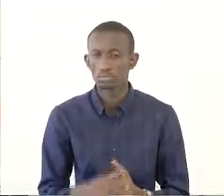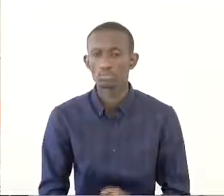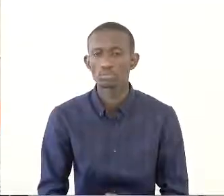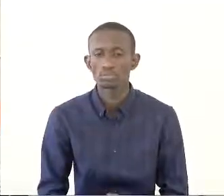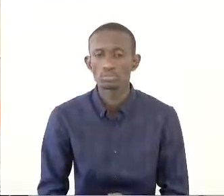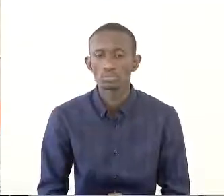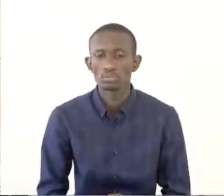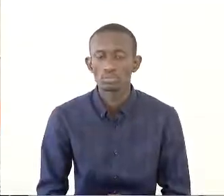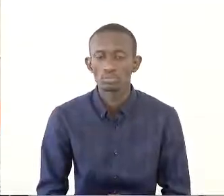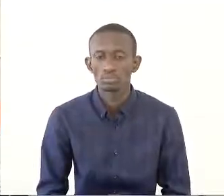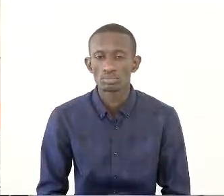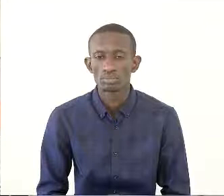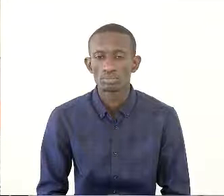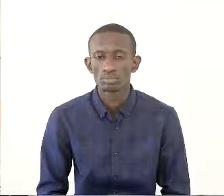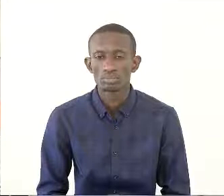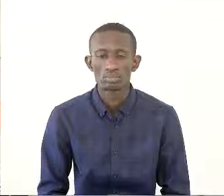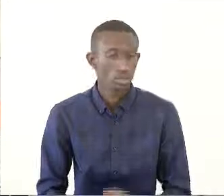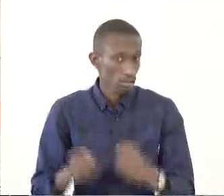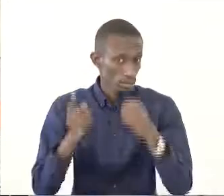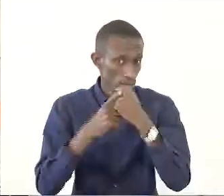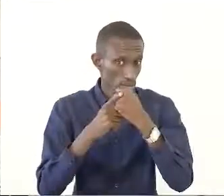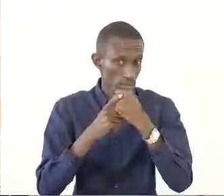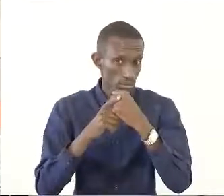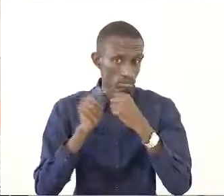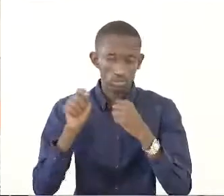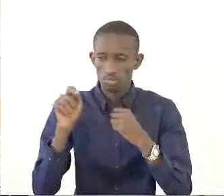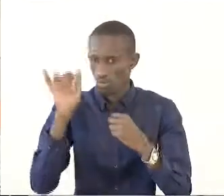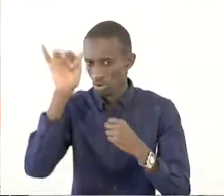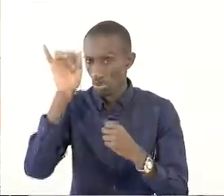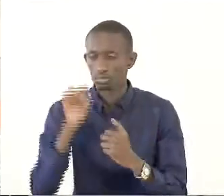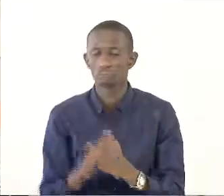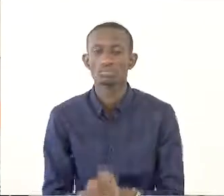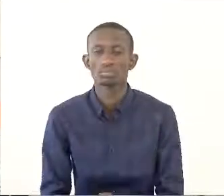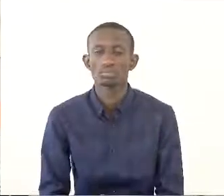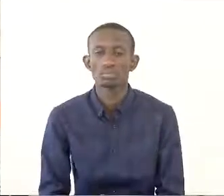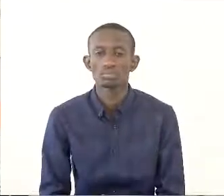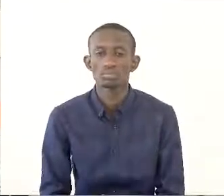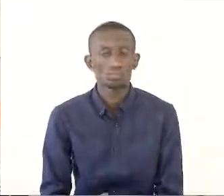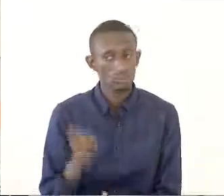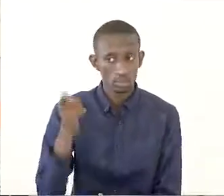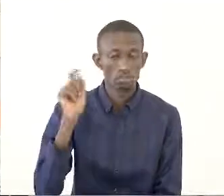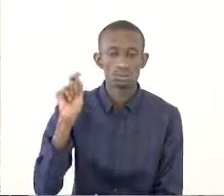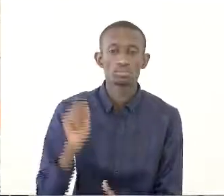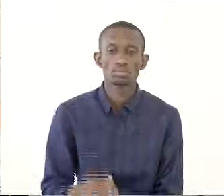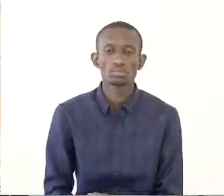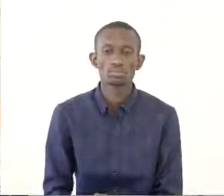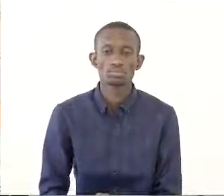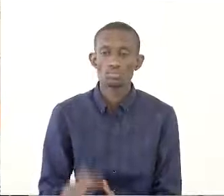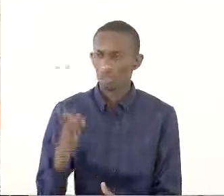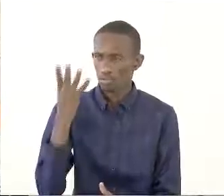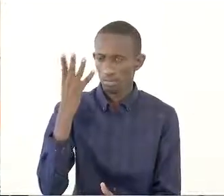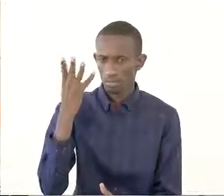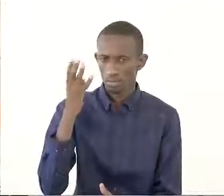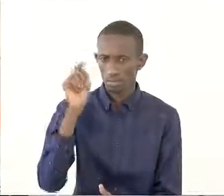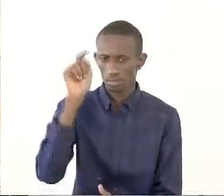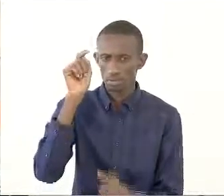4 on x, and a 6 on y. This is the point. This is 4 and